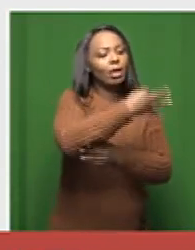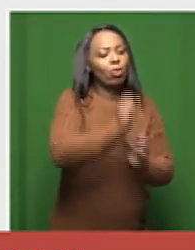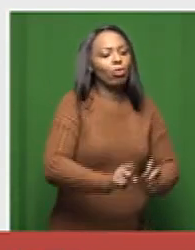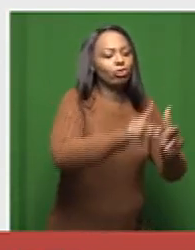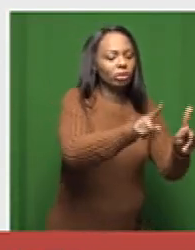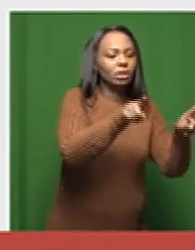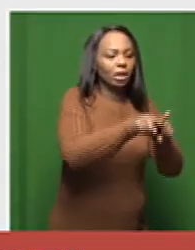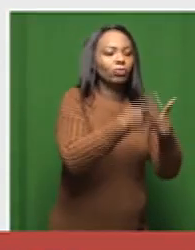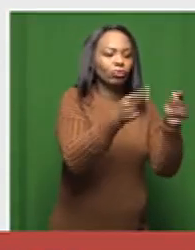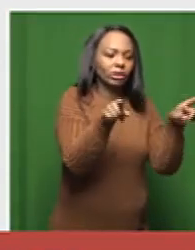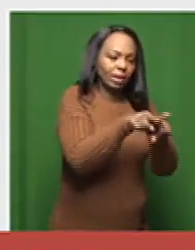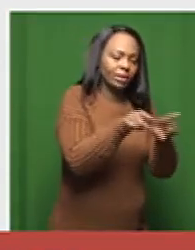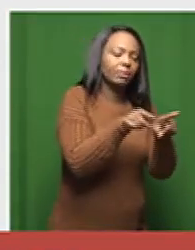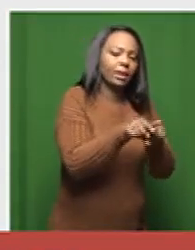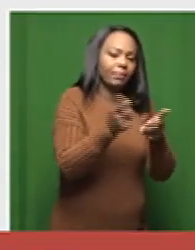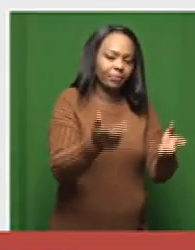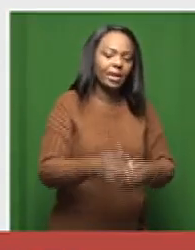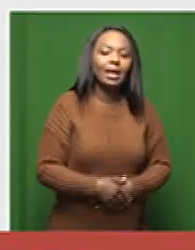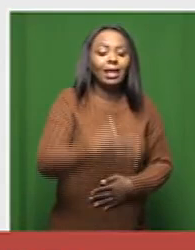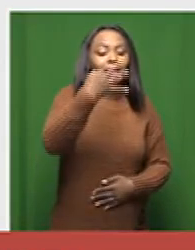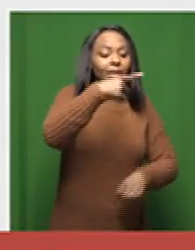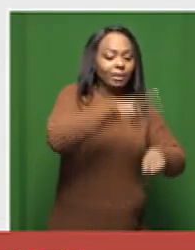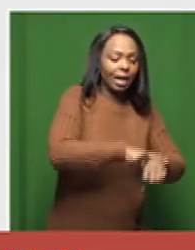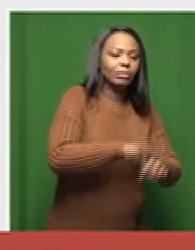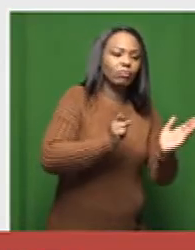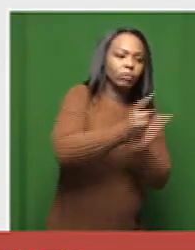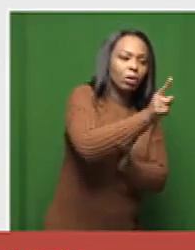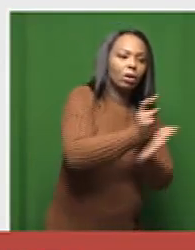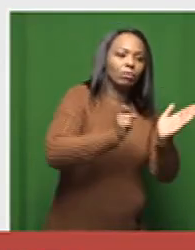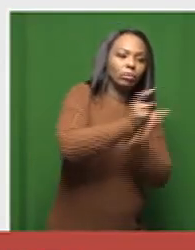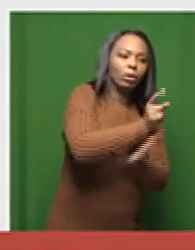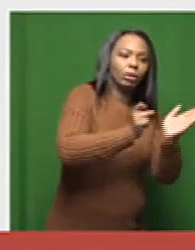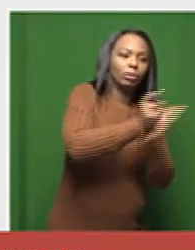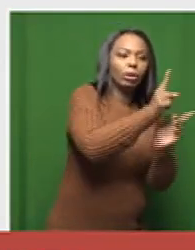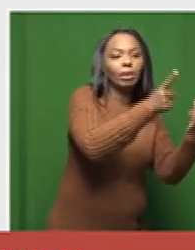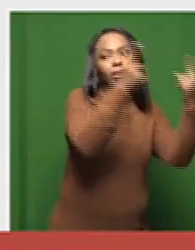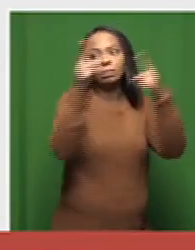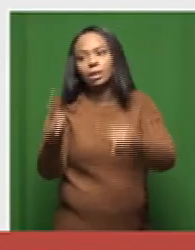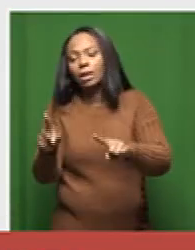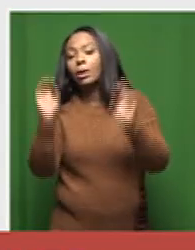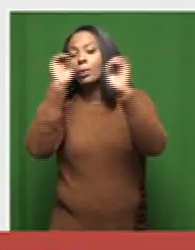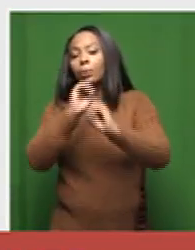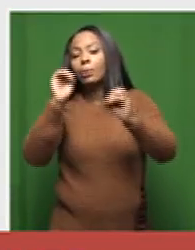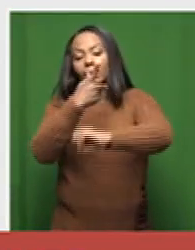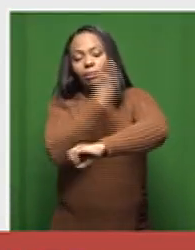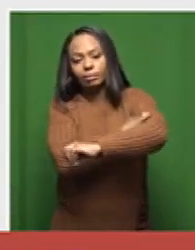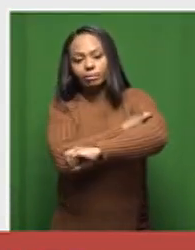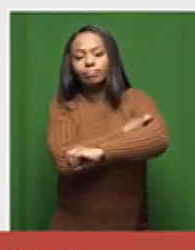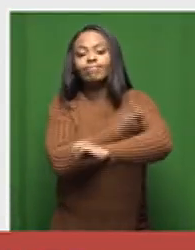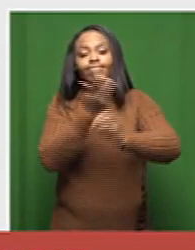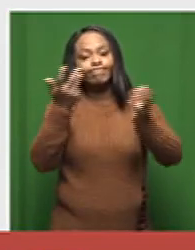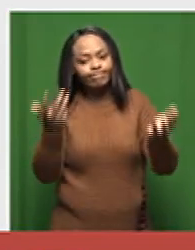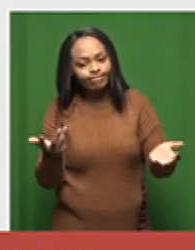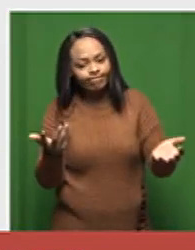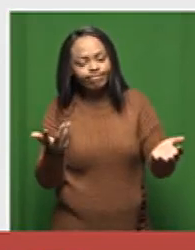do the same thing. If after 3 times you fail to go to the appointment dates and times that were provided to